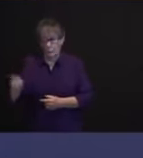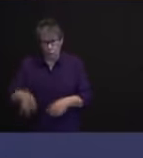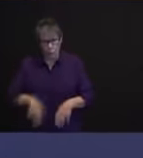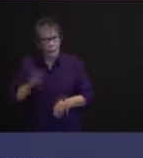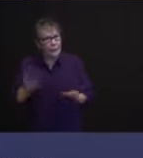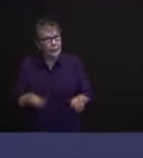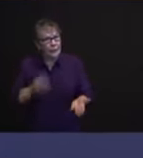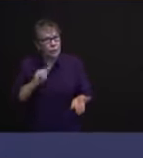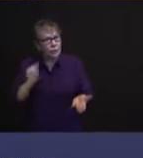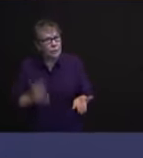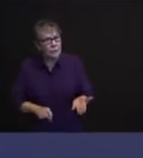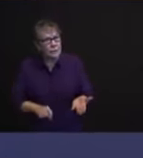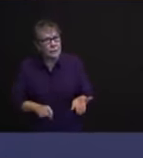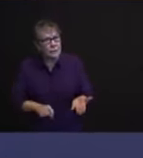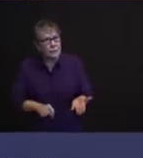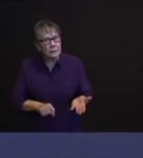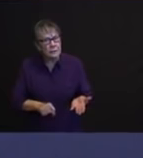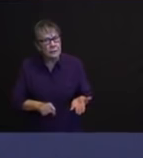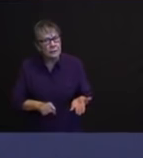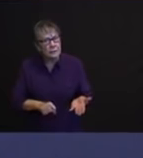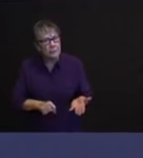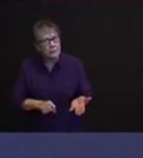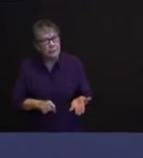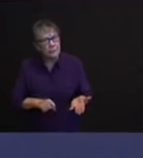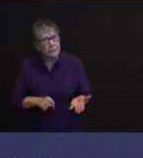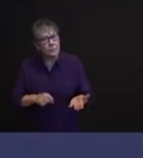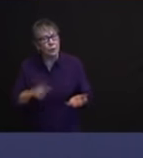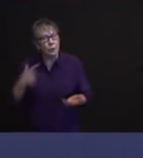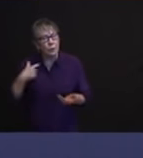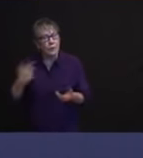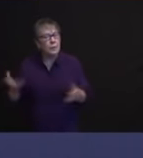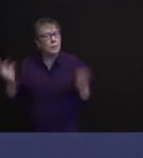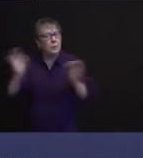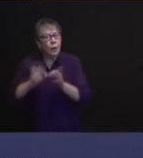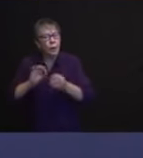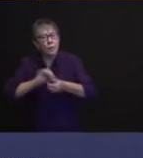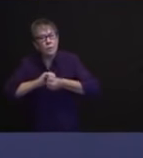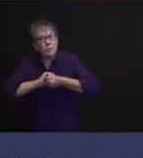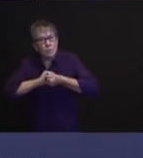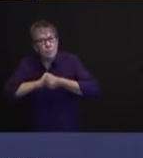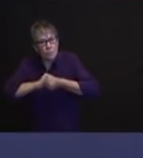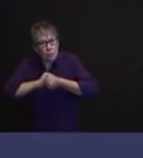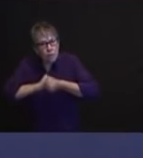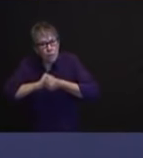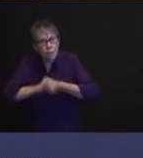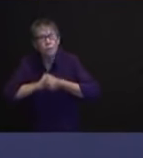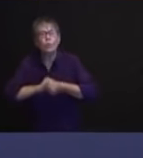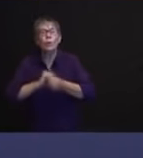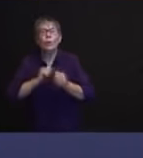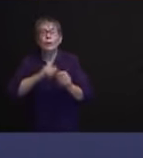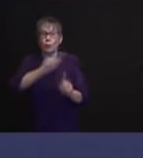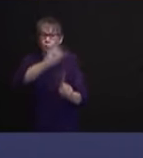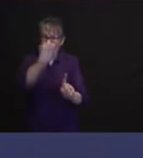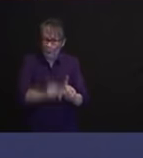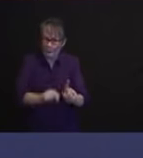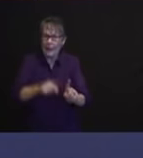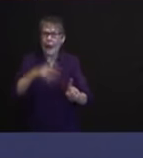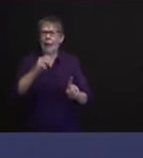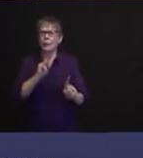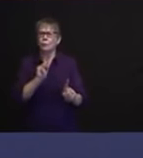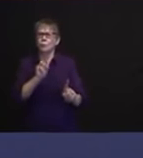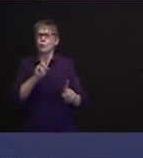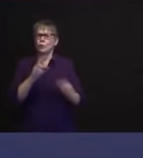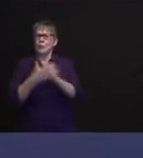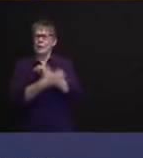that we continue to work in partnership with Trenton and with the county and do everything we can to allow this community to achieve its highest